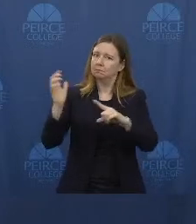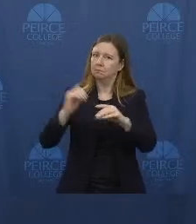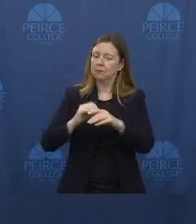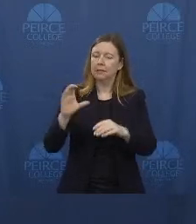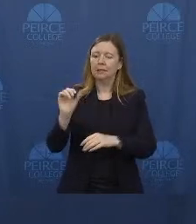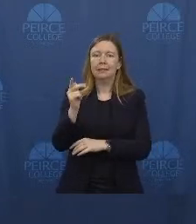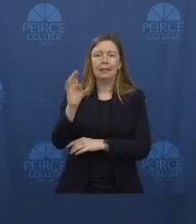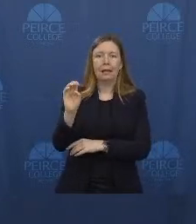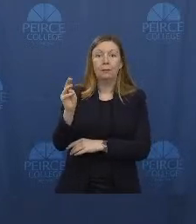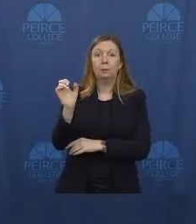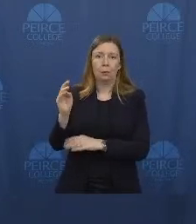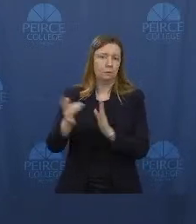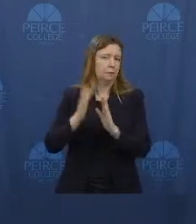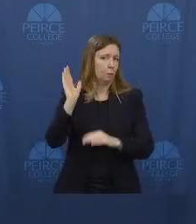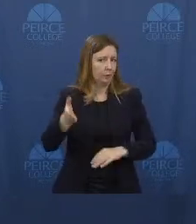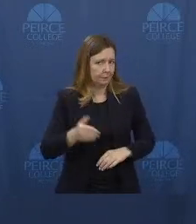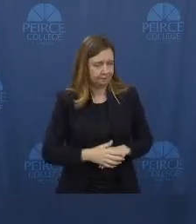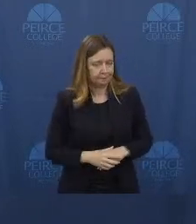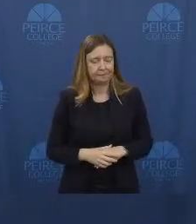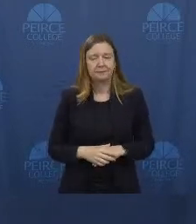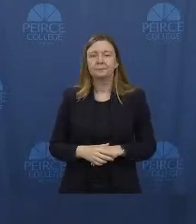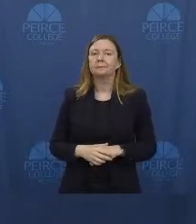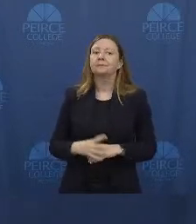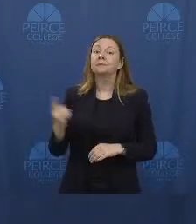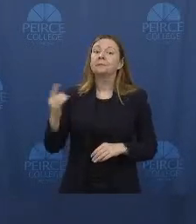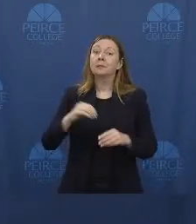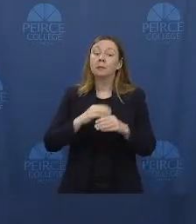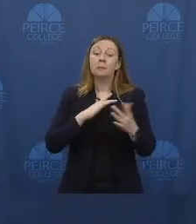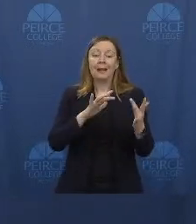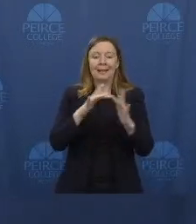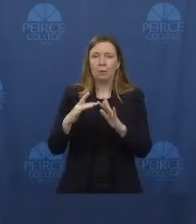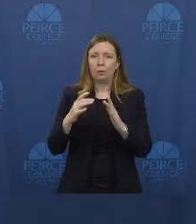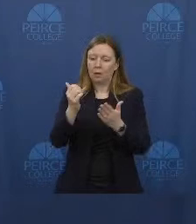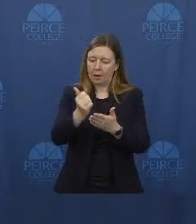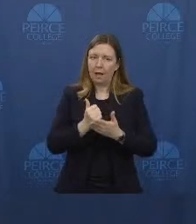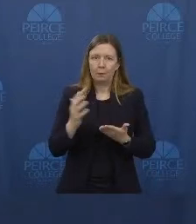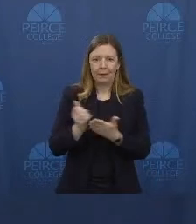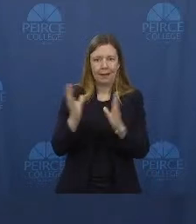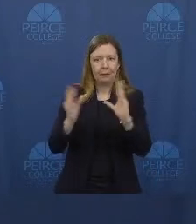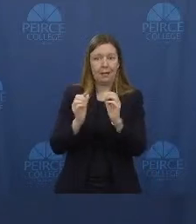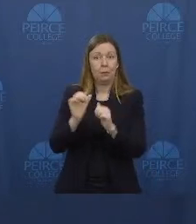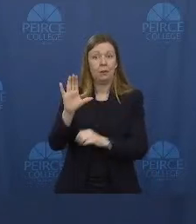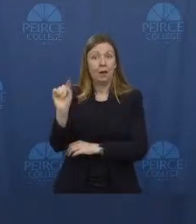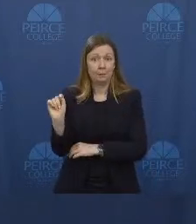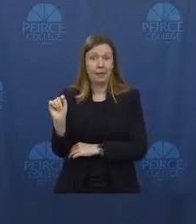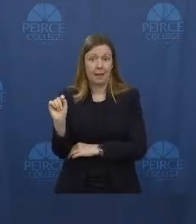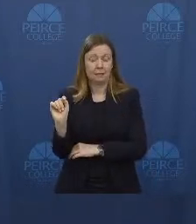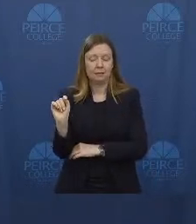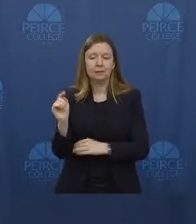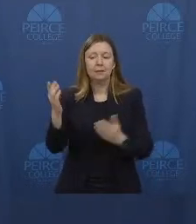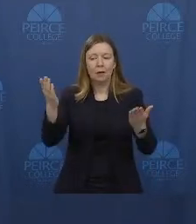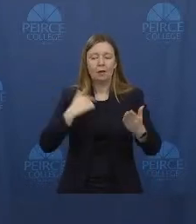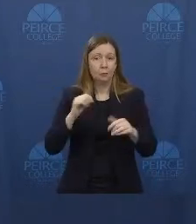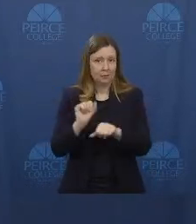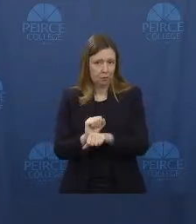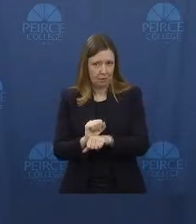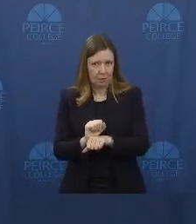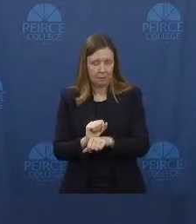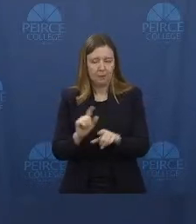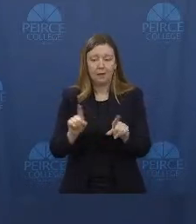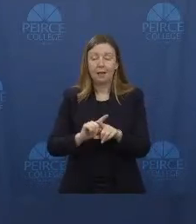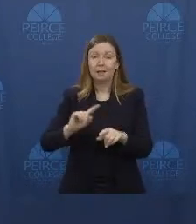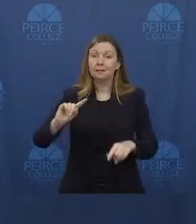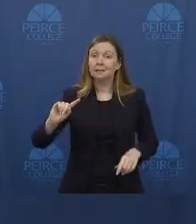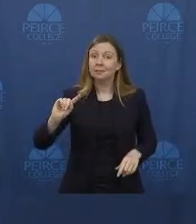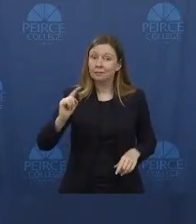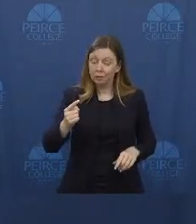modem technology. Somebody in my network helped me get a meeting with Comcast, and they offered me a job as the